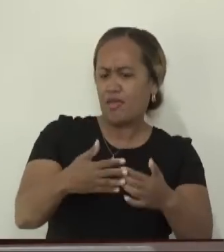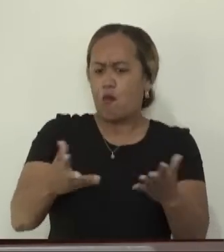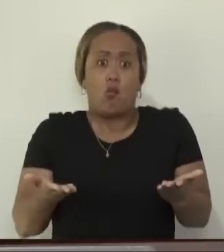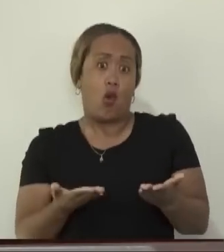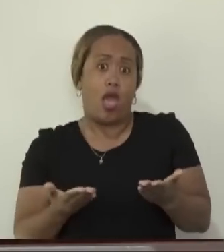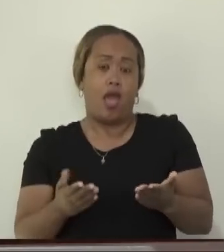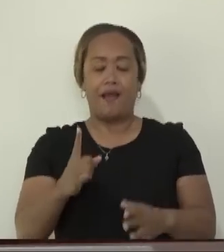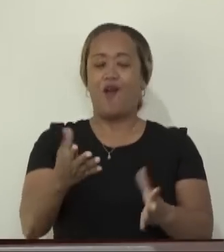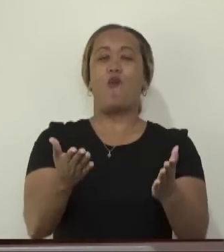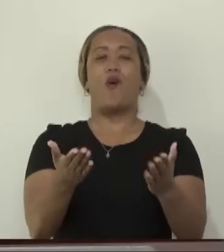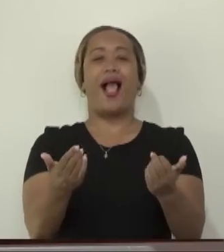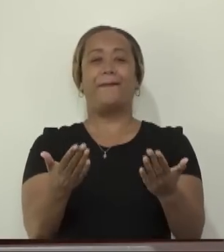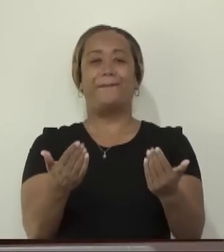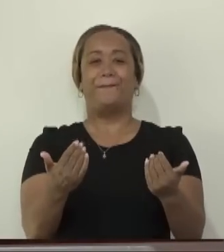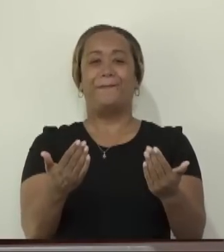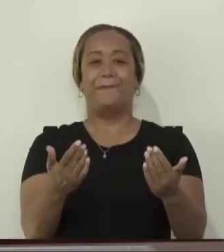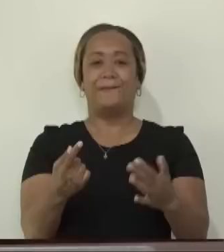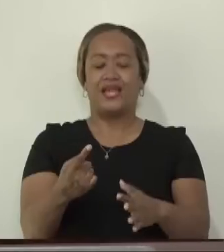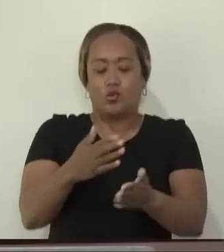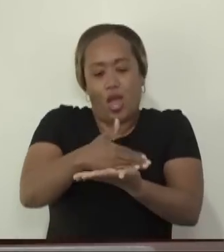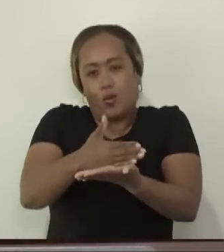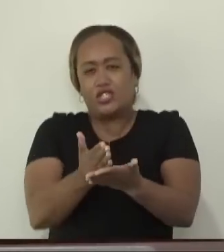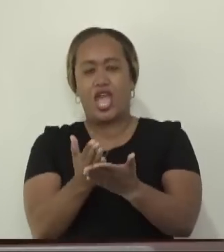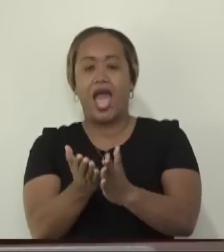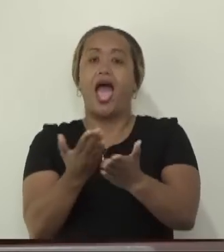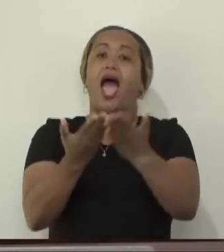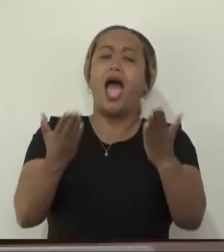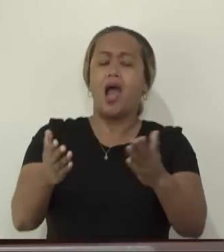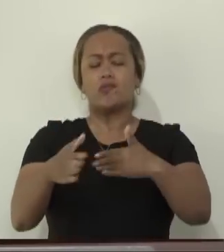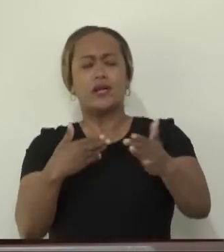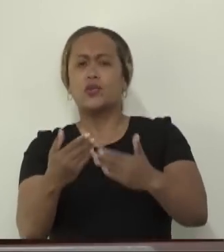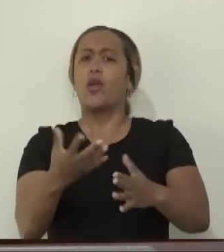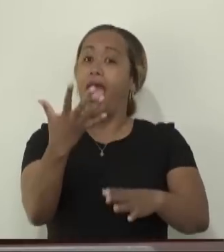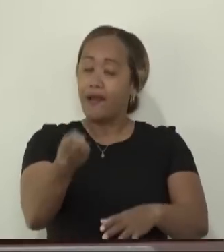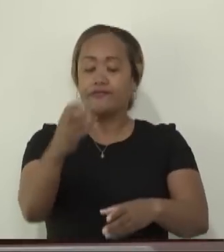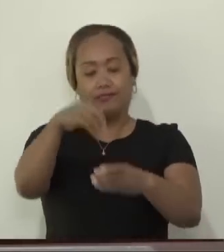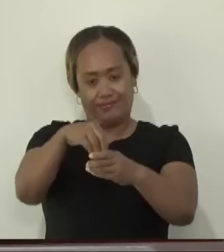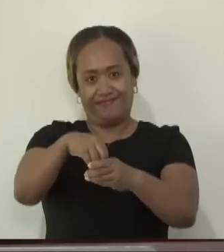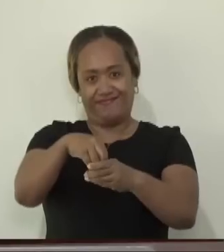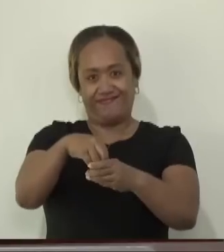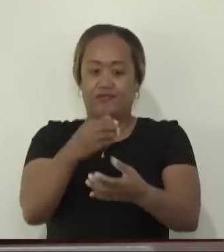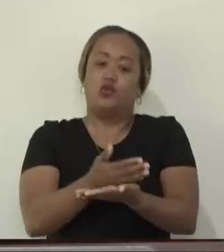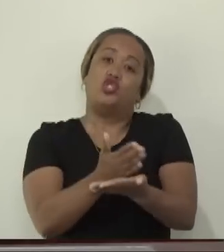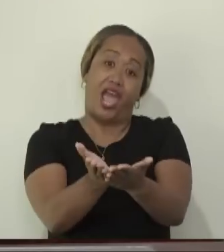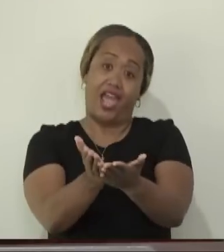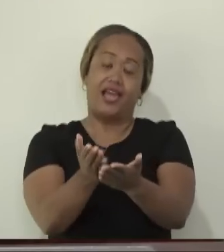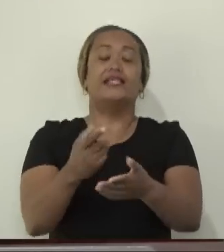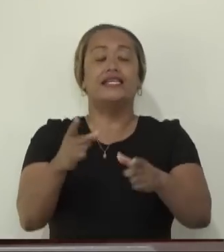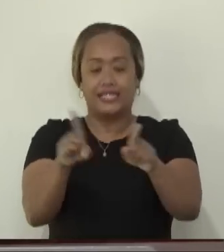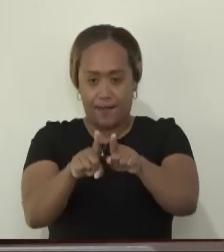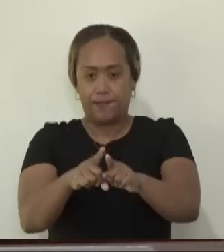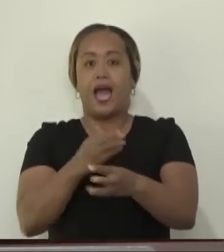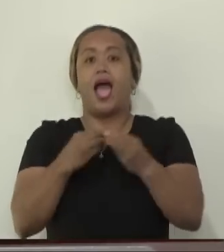are always welcome, and we share whatever we have with them. Our